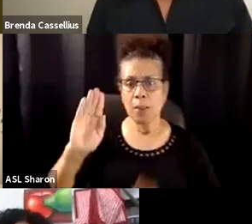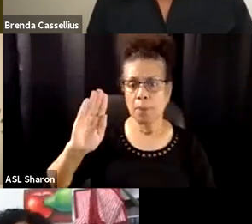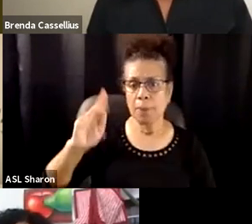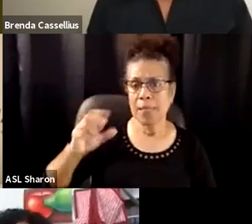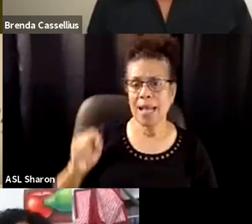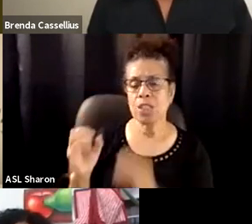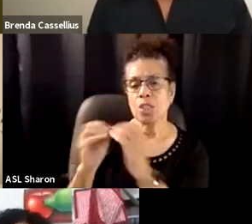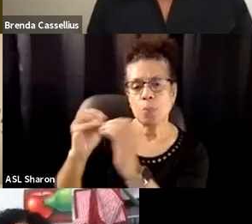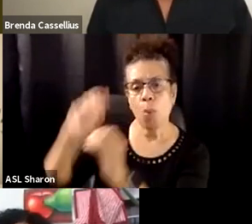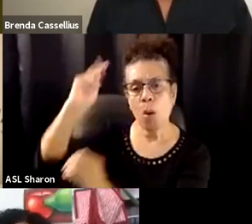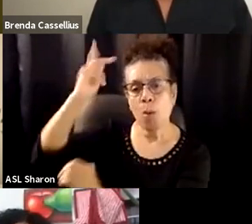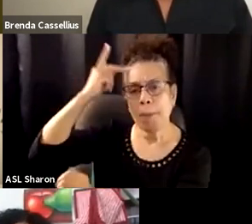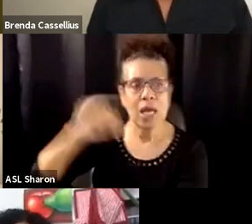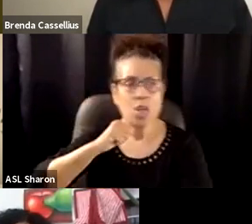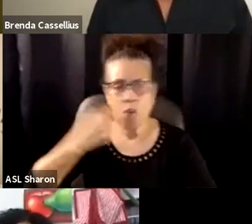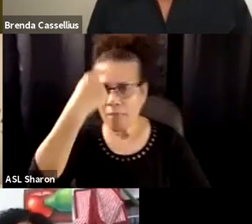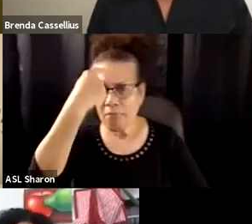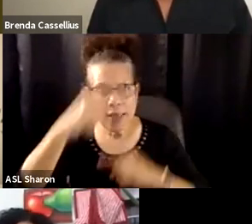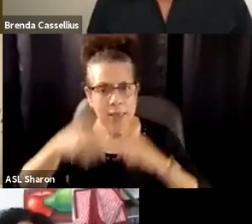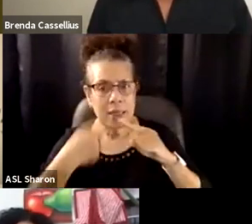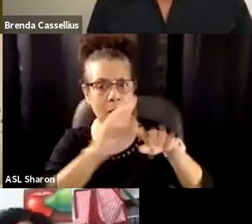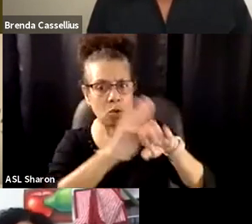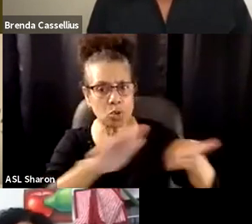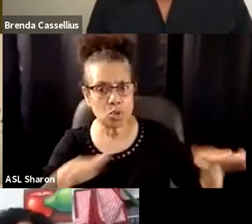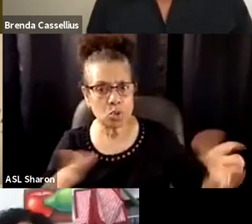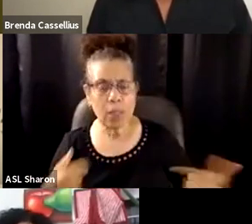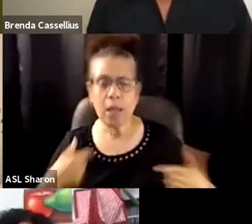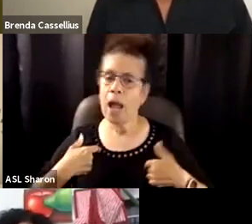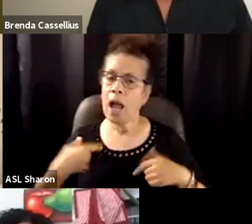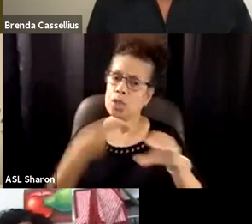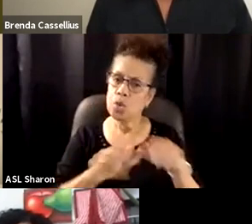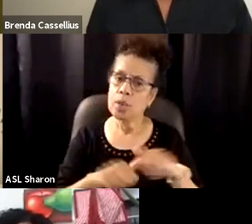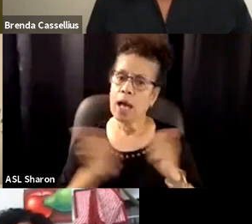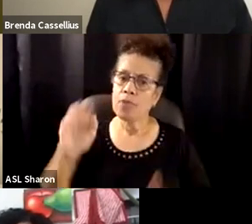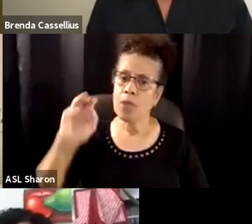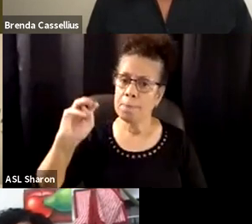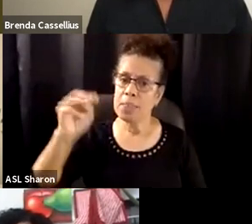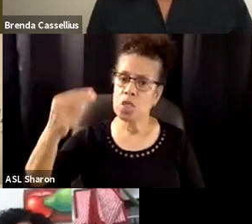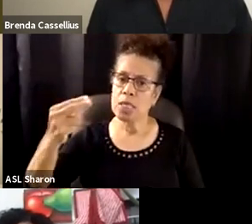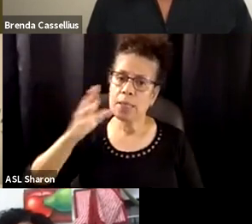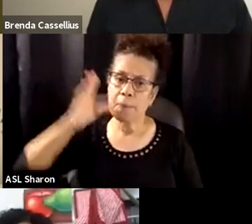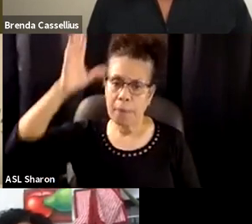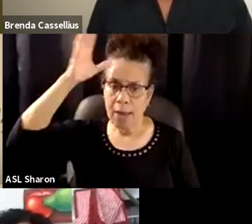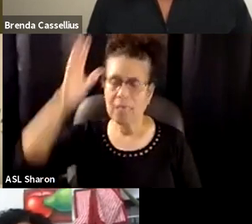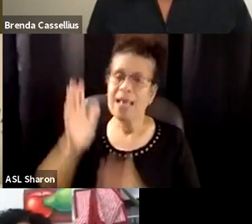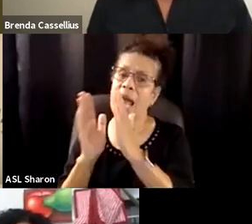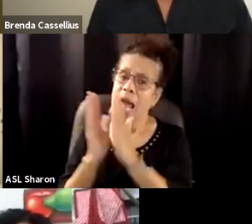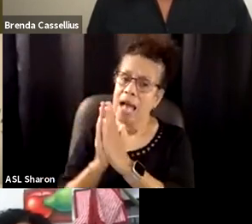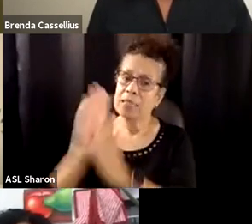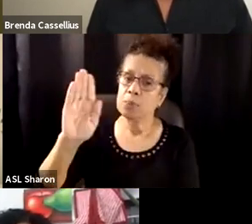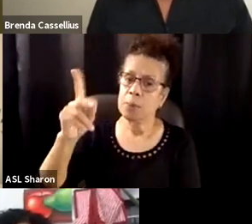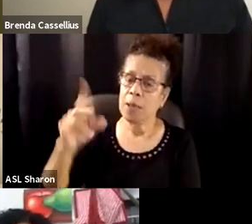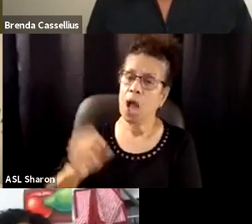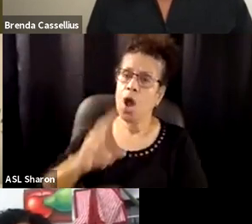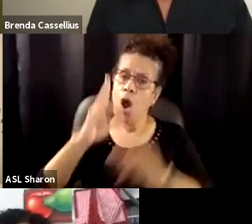rather than in the best interest of their students i join with other mission hill parents to ask that bps honor the